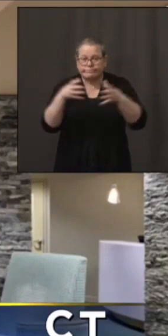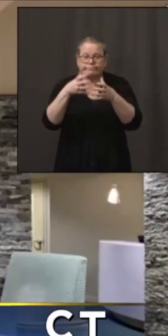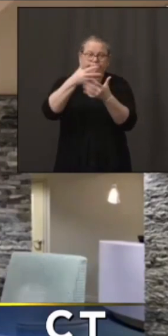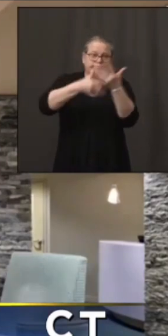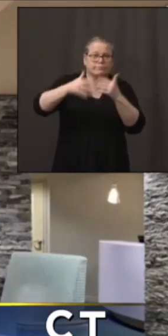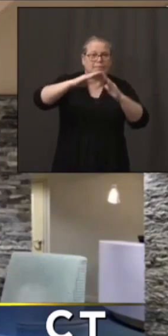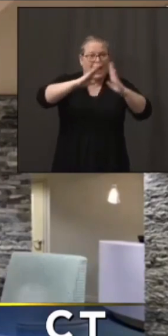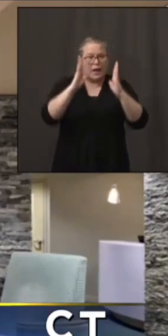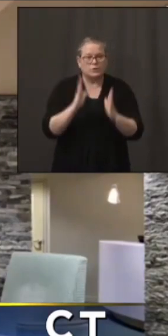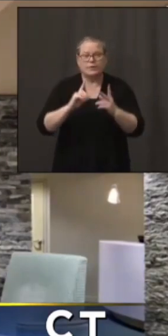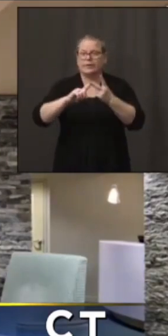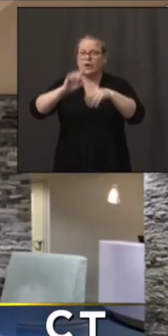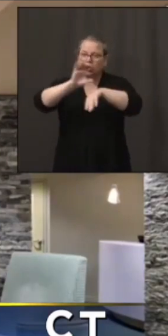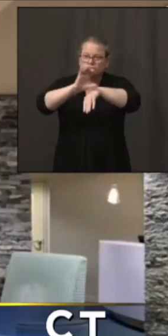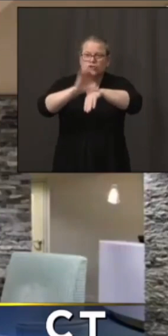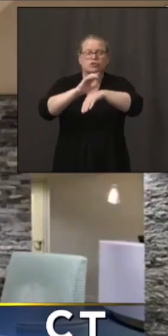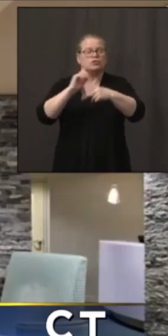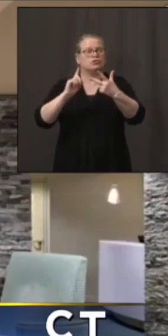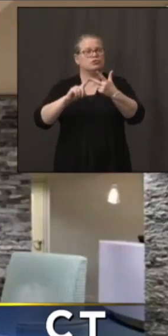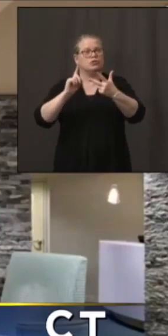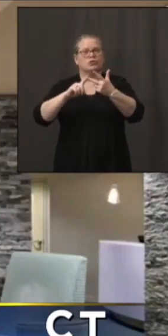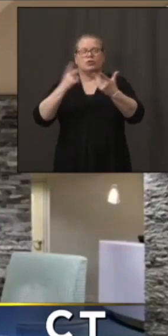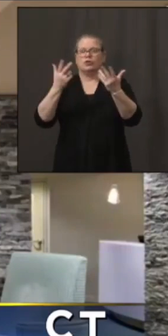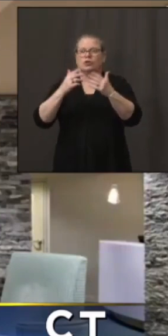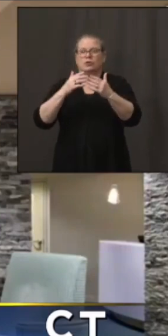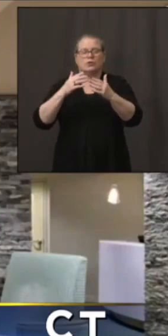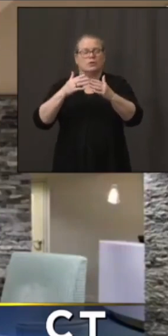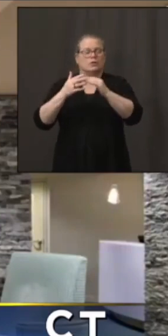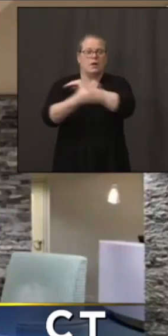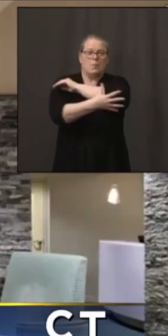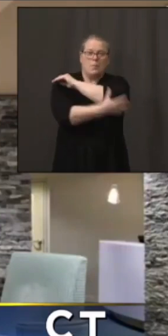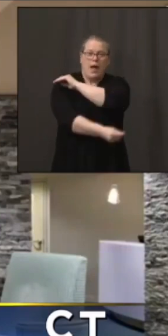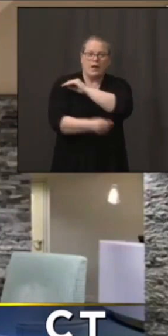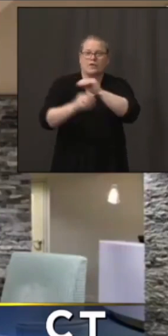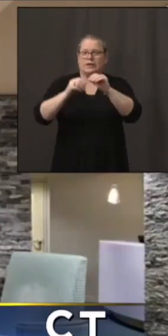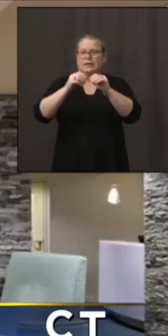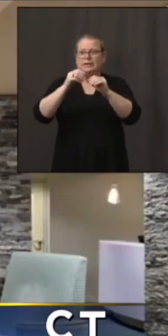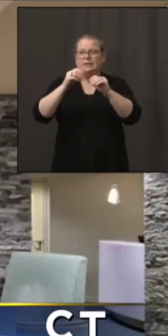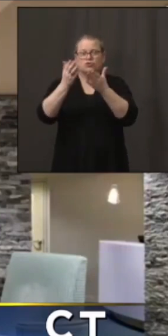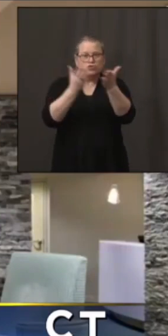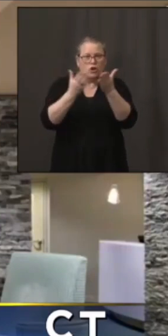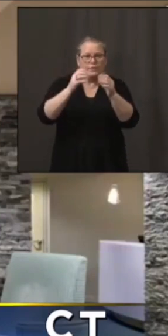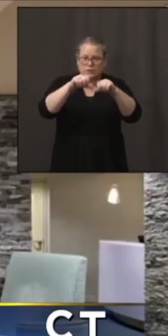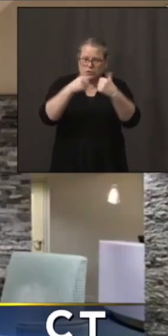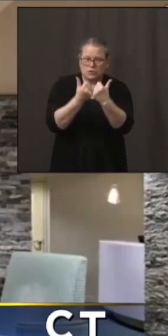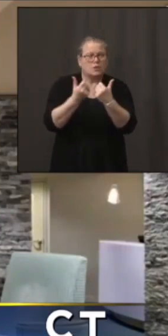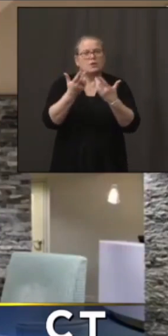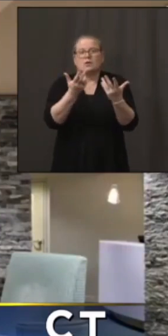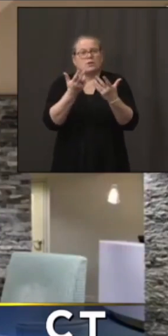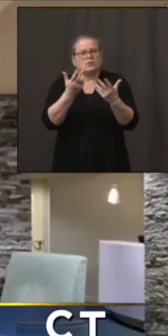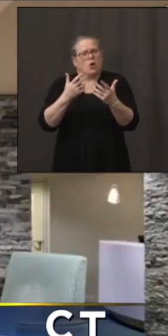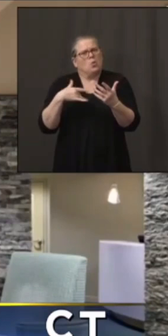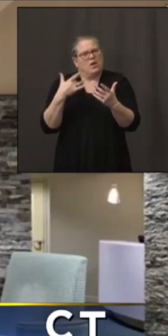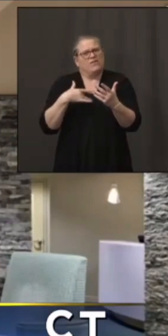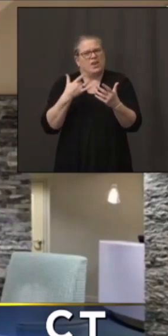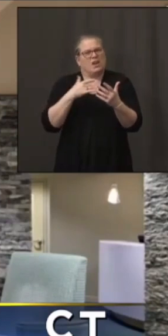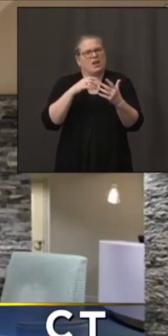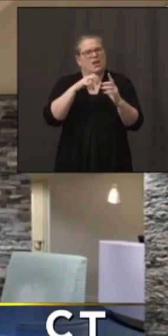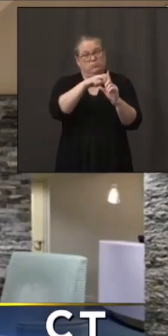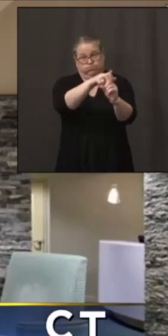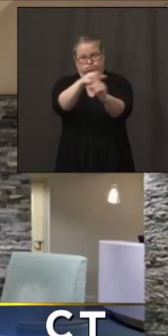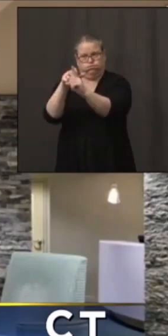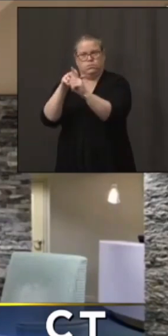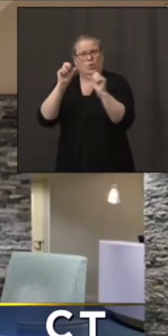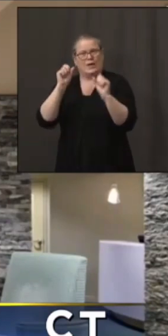social service agencies, the health department. So we're pretty sure that we're going to get most of them just looking at our own information, but we're